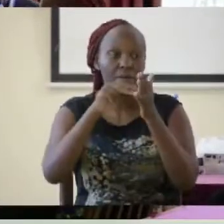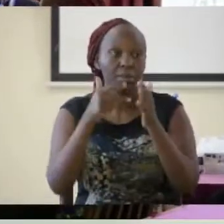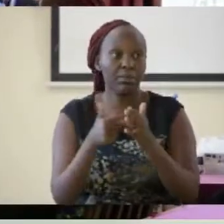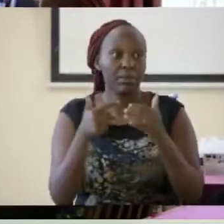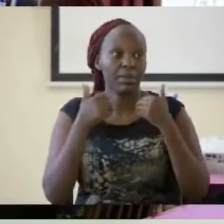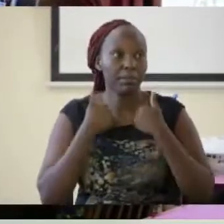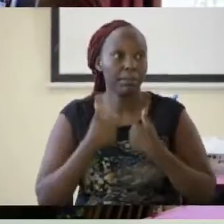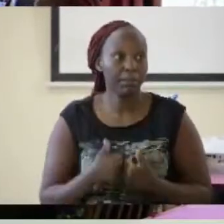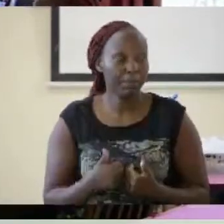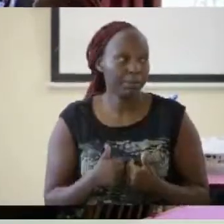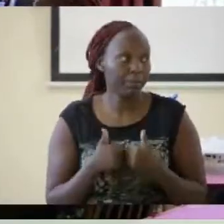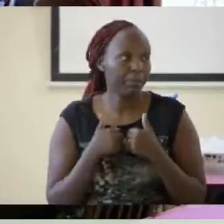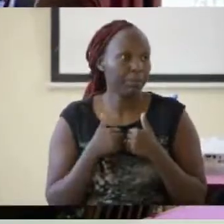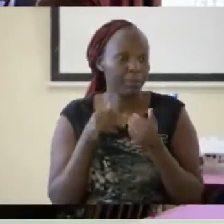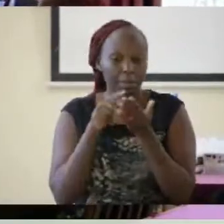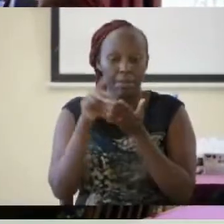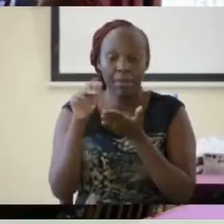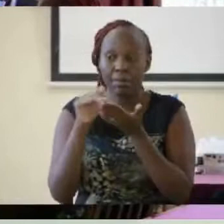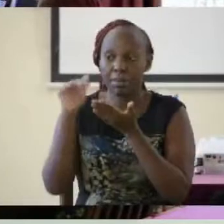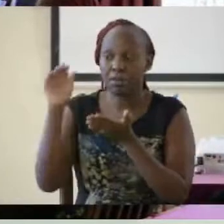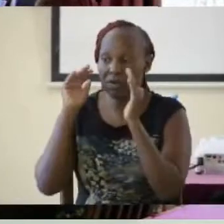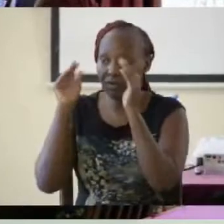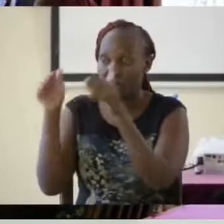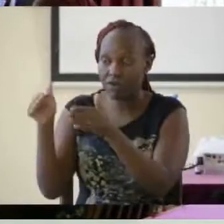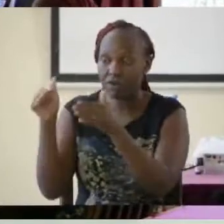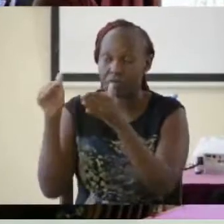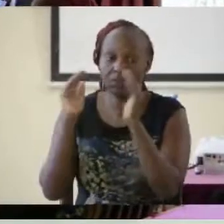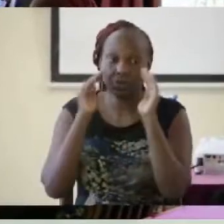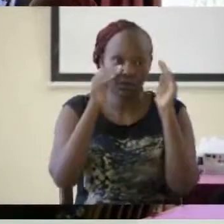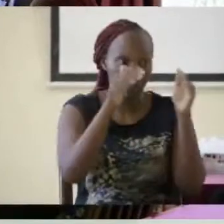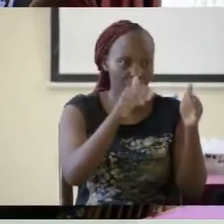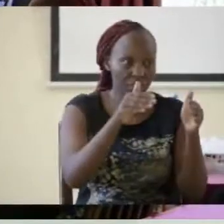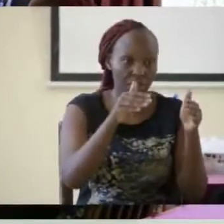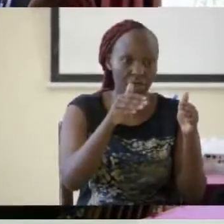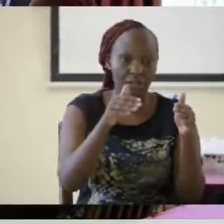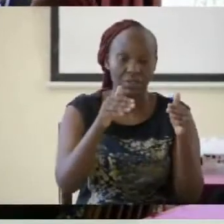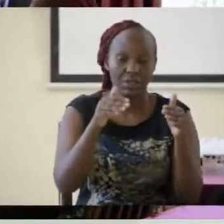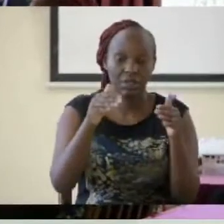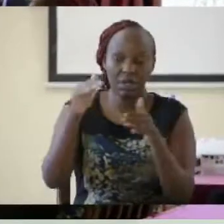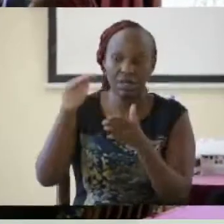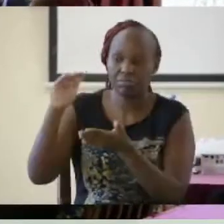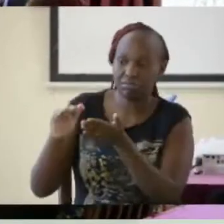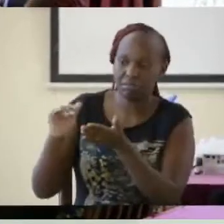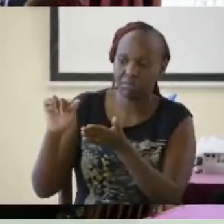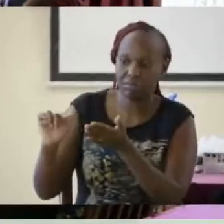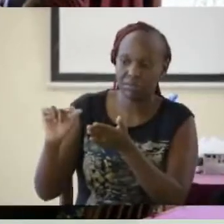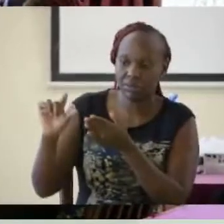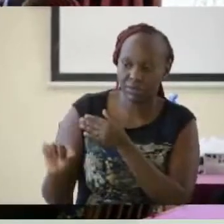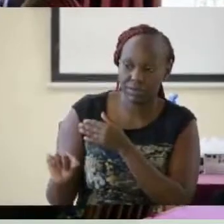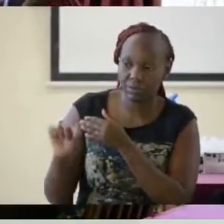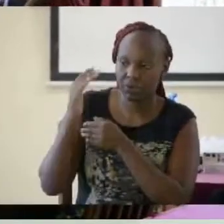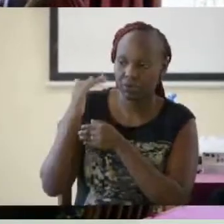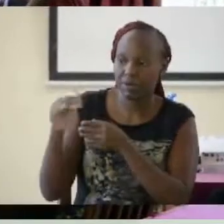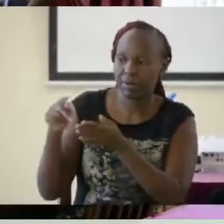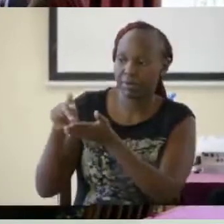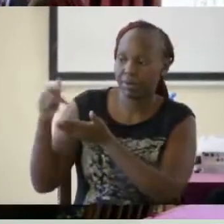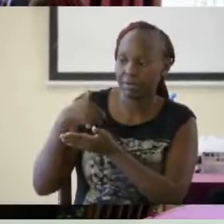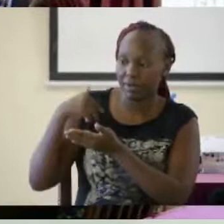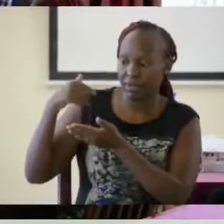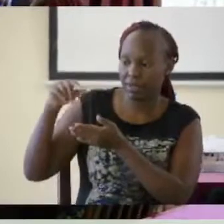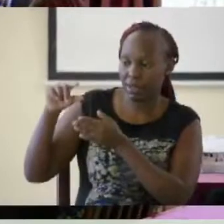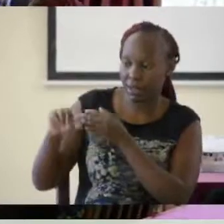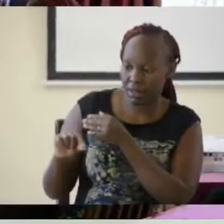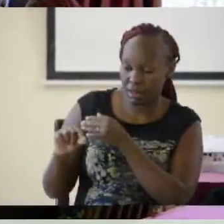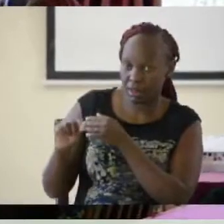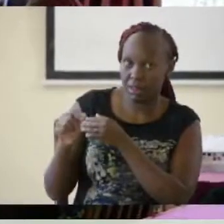be paying more attention or even the duty of care is less merely because you're paying me less.